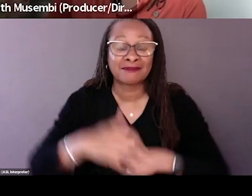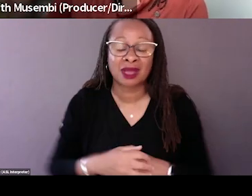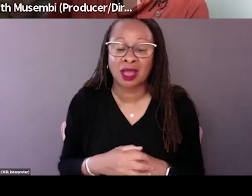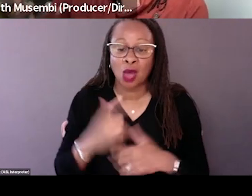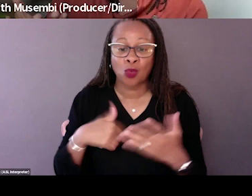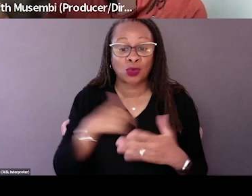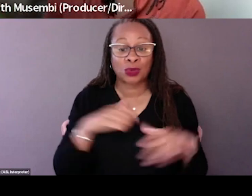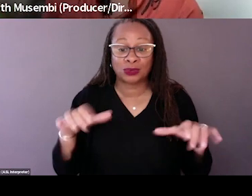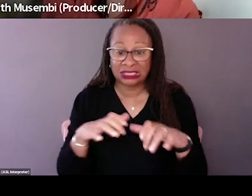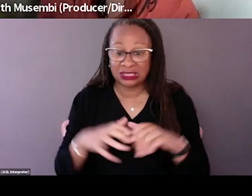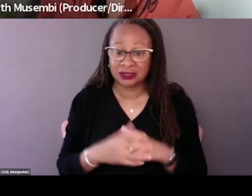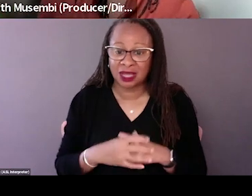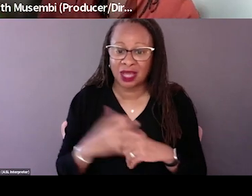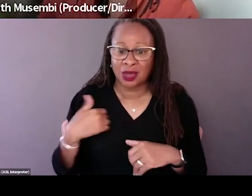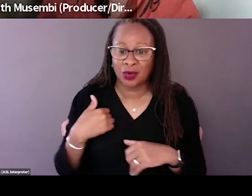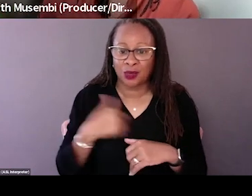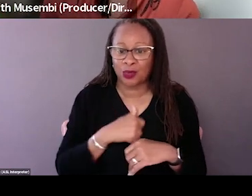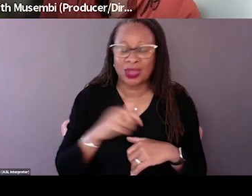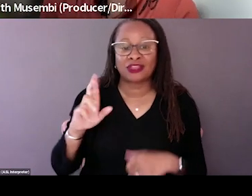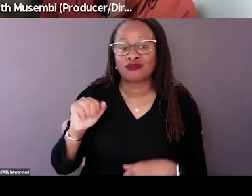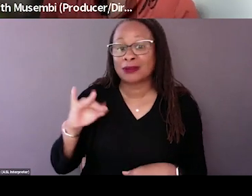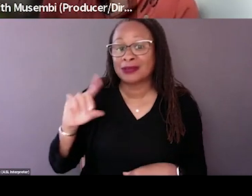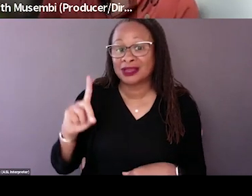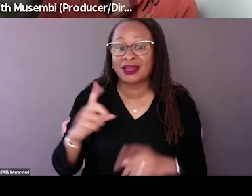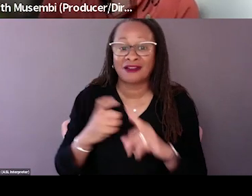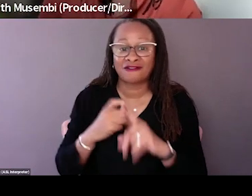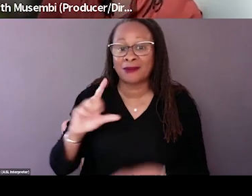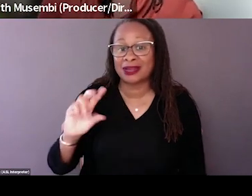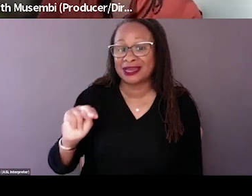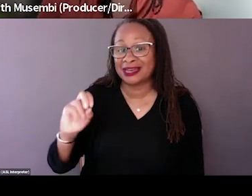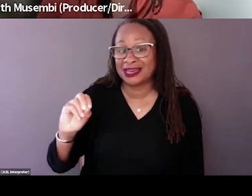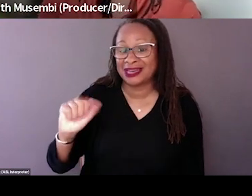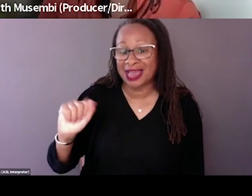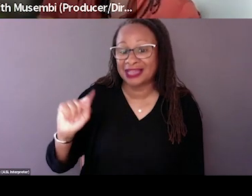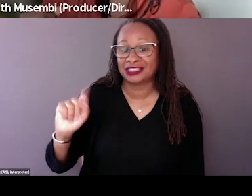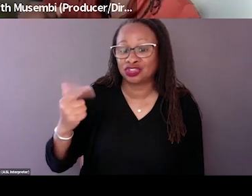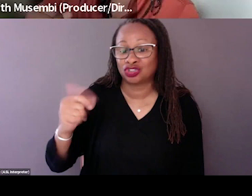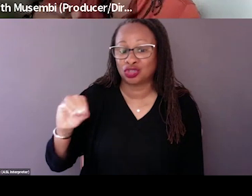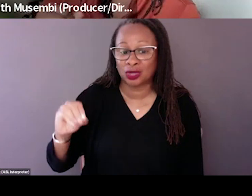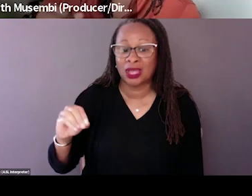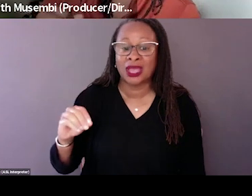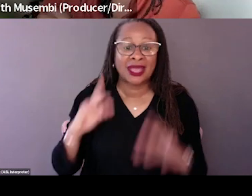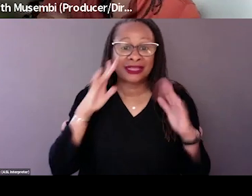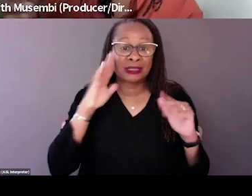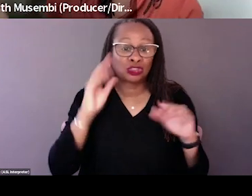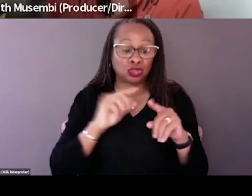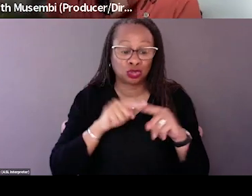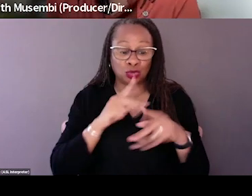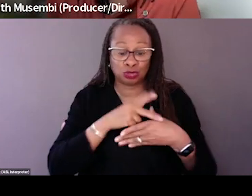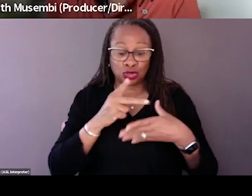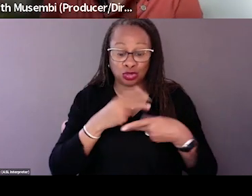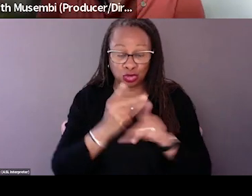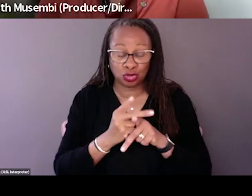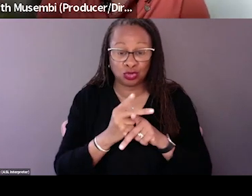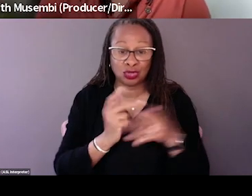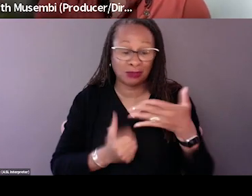this remit from National Geographic. We're expected to produce a premium show of a certain